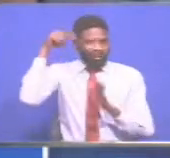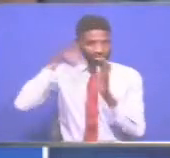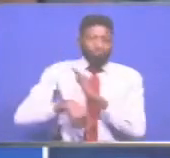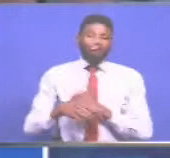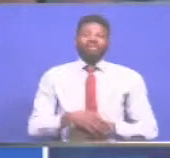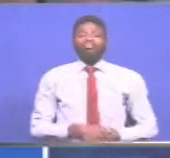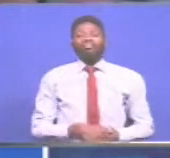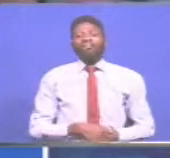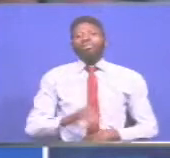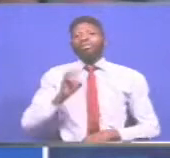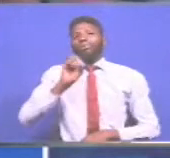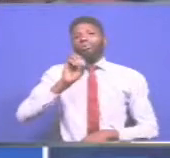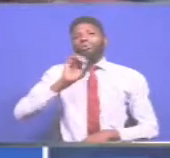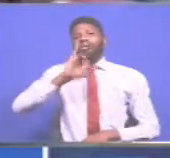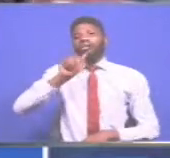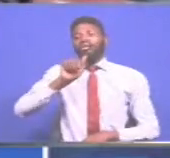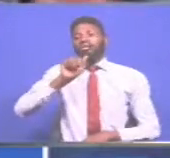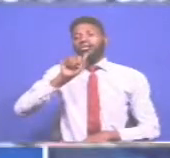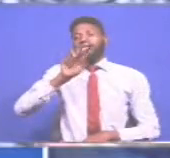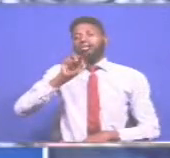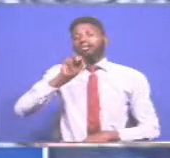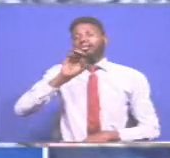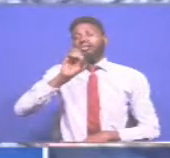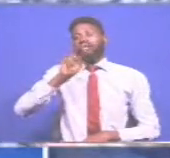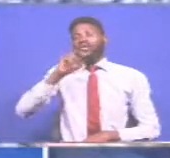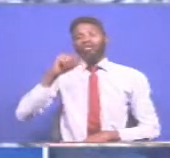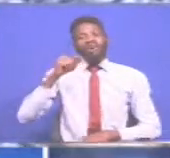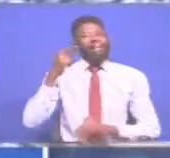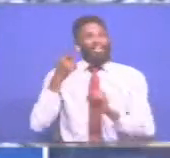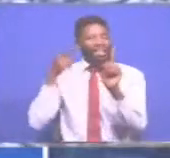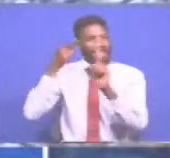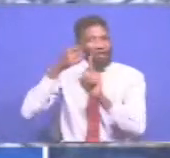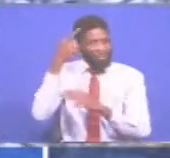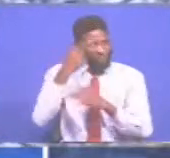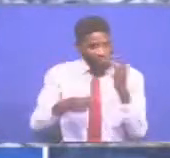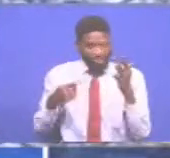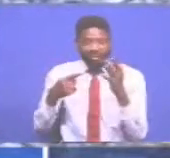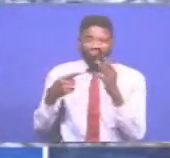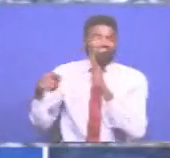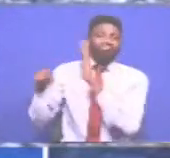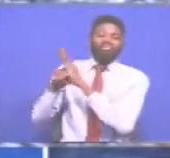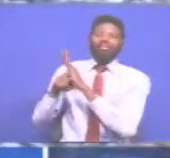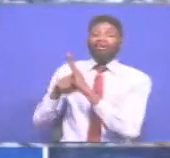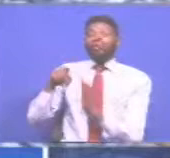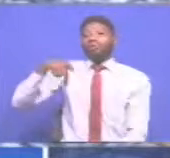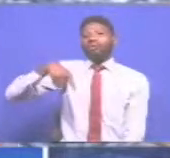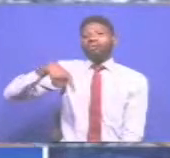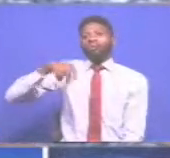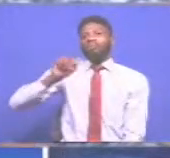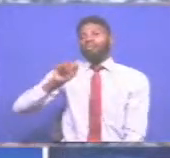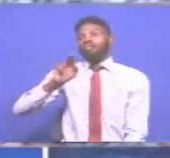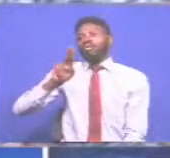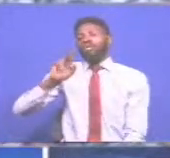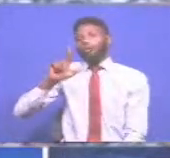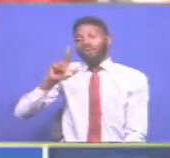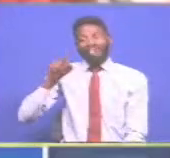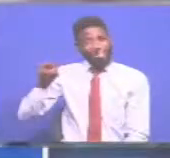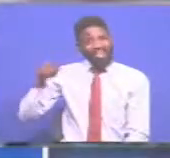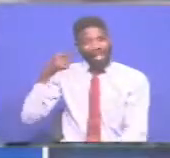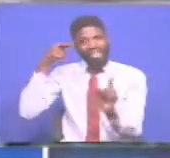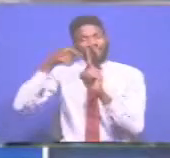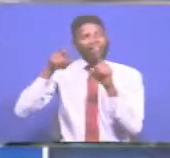Ojamong is seen as a political statement against his long-term nemesis Paul Otuoma, who is also eyeing the county's top